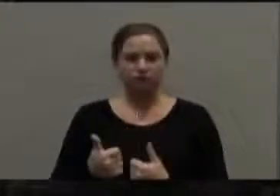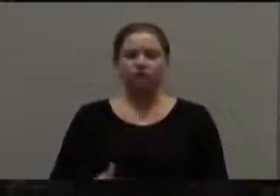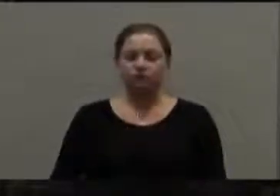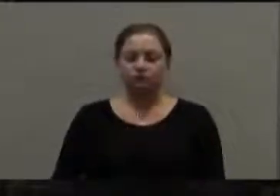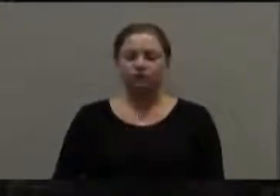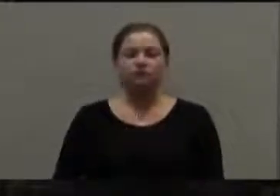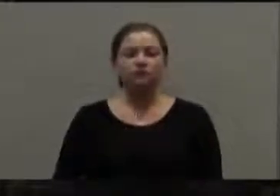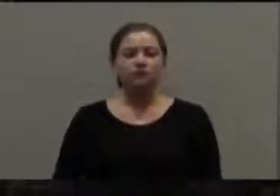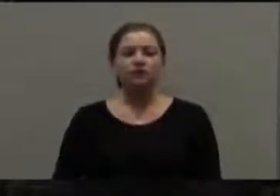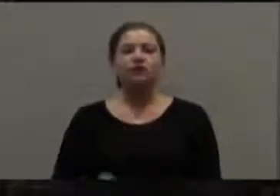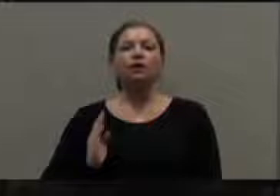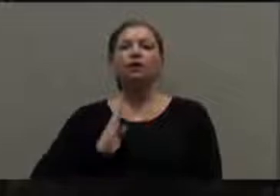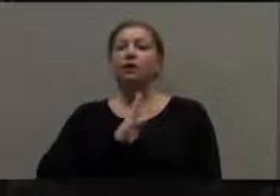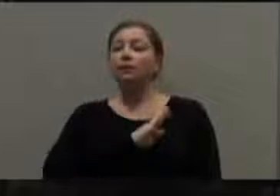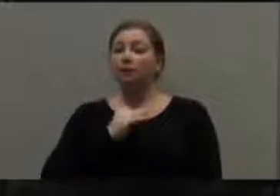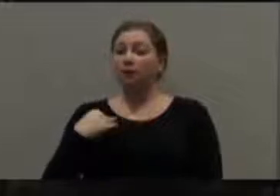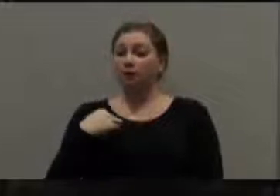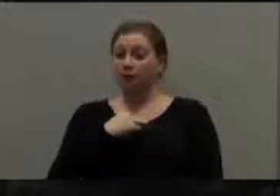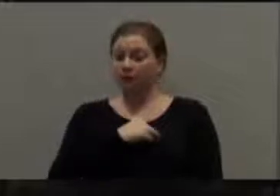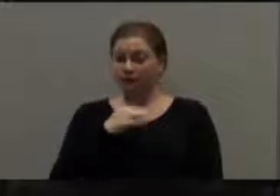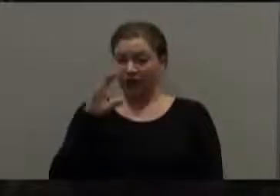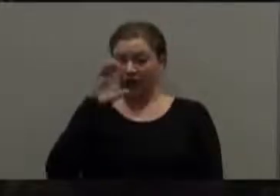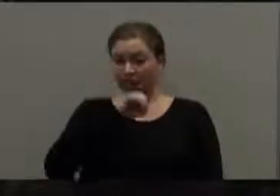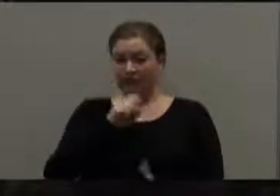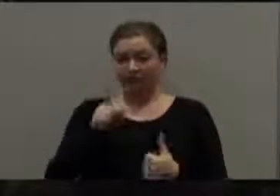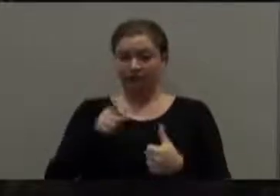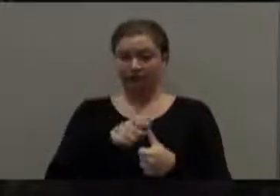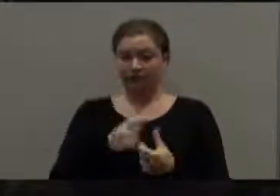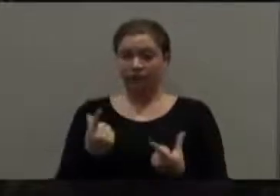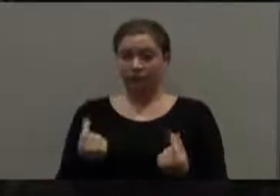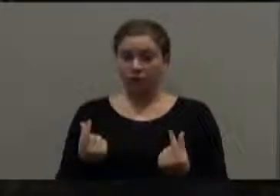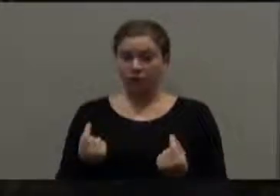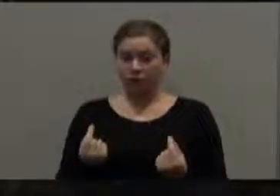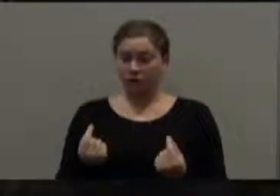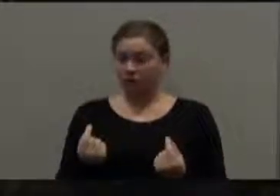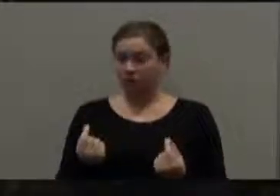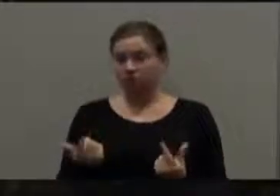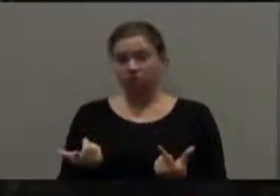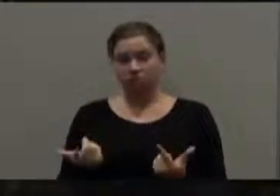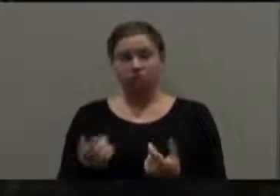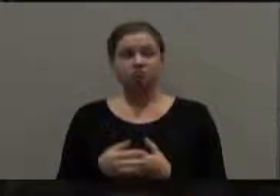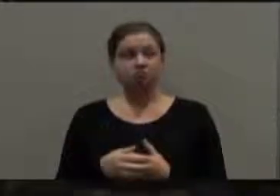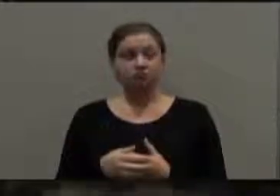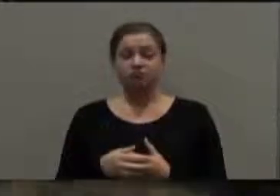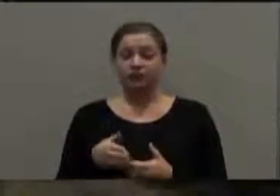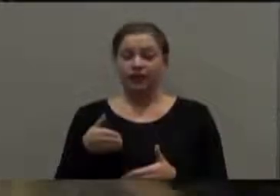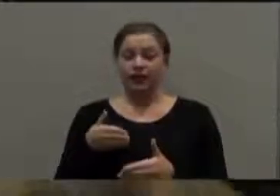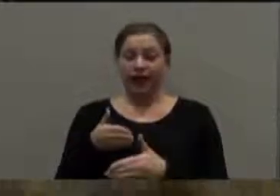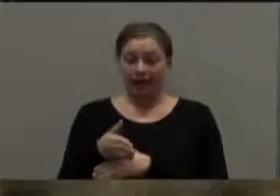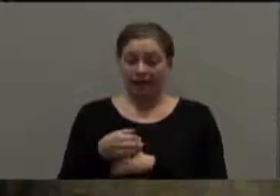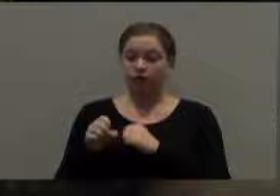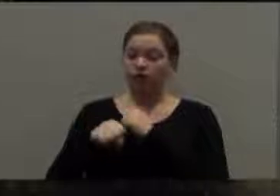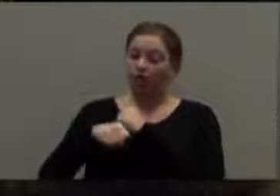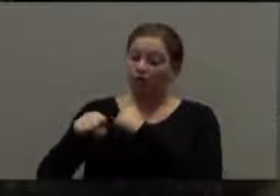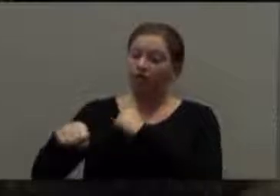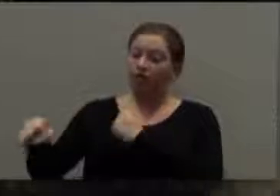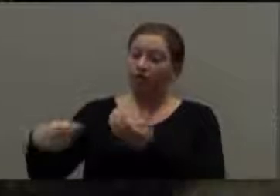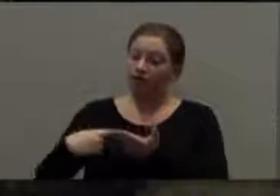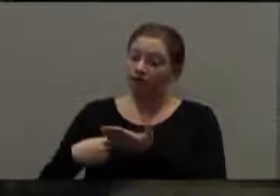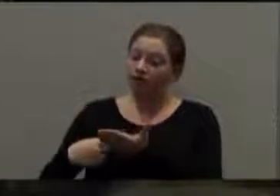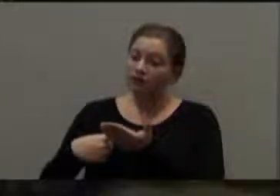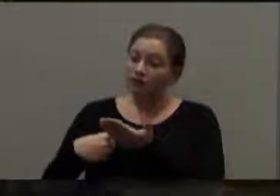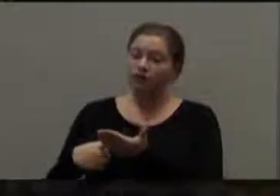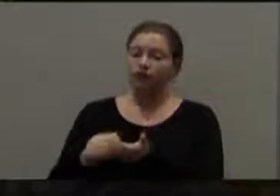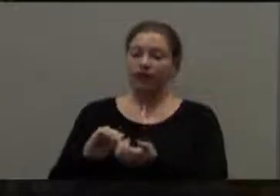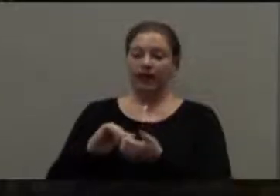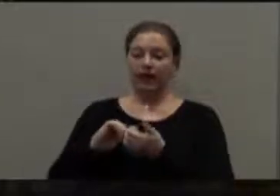So, board members, I guess the first order of business after a lengthy discussion with Mr. Dupler is to discuss how we're